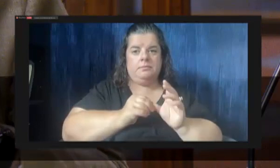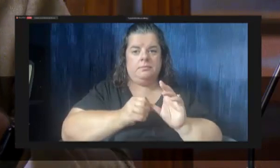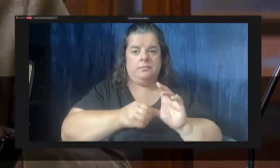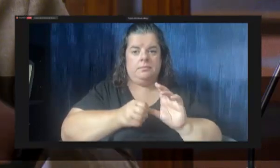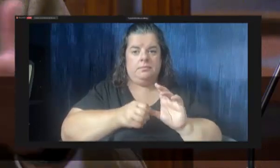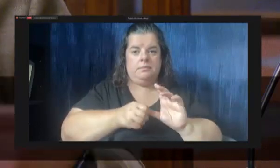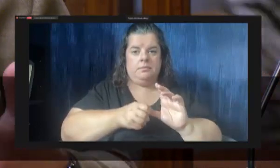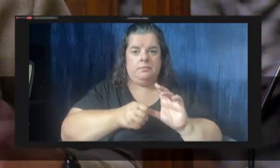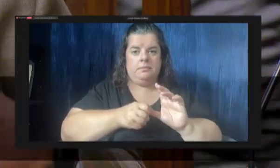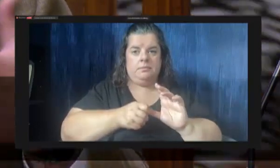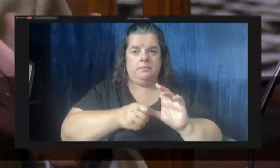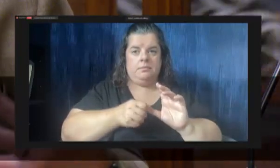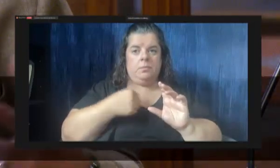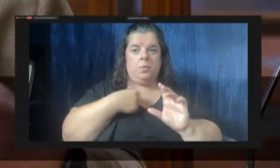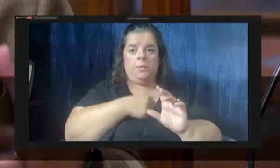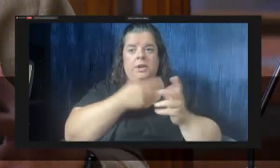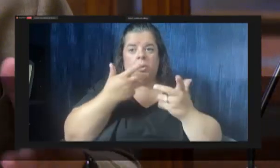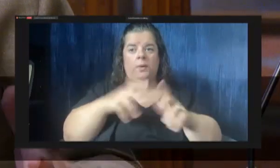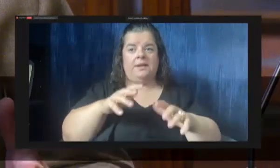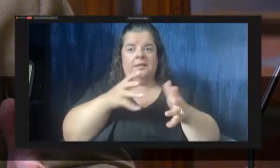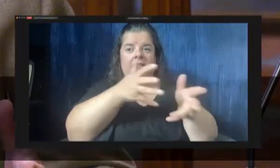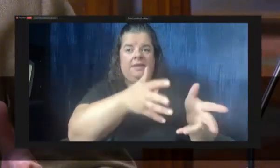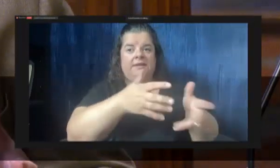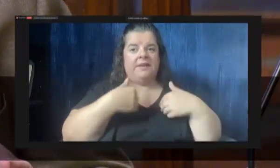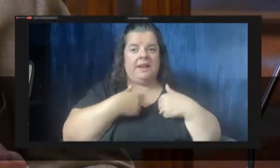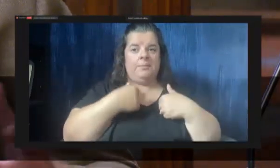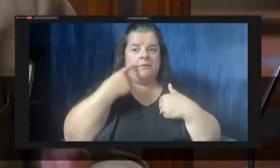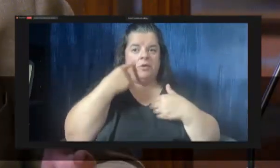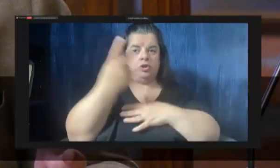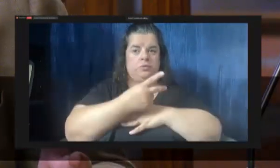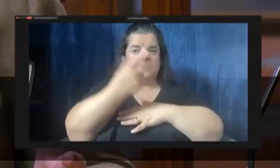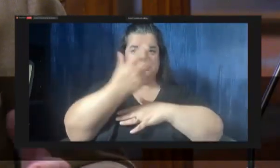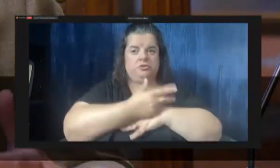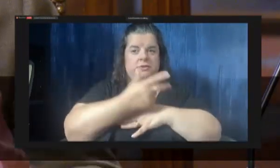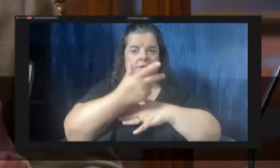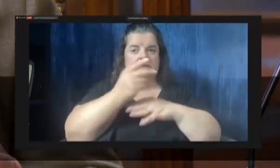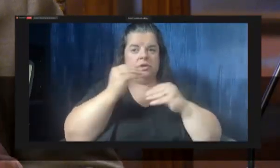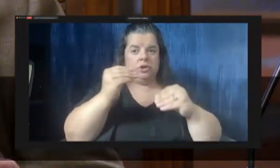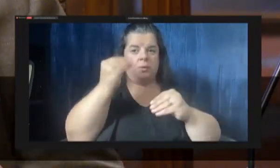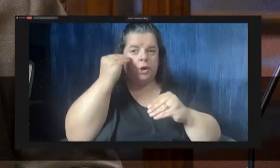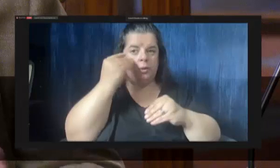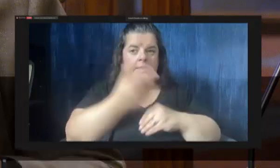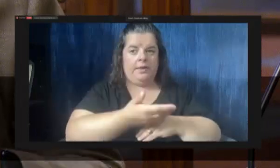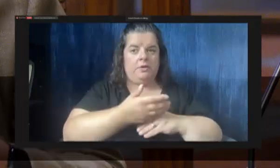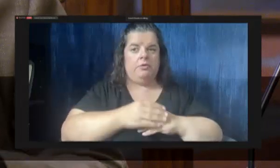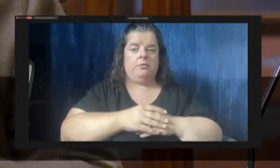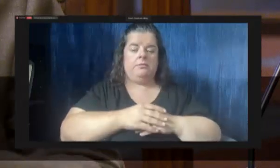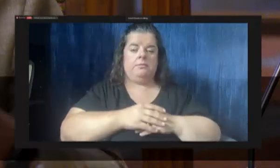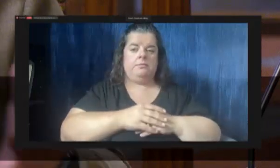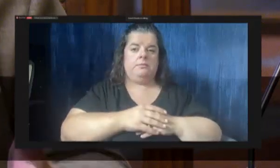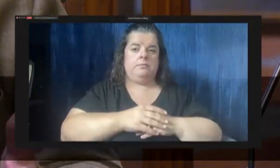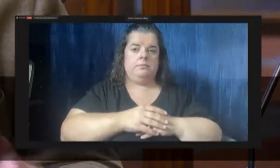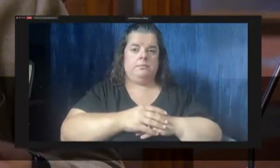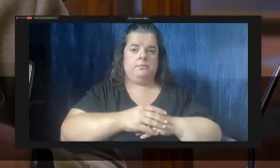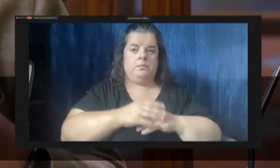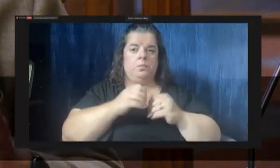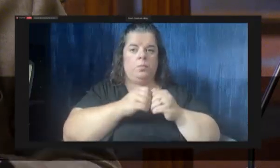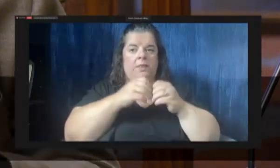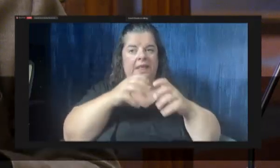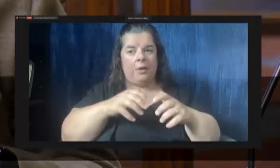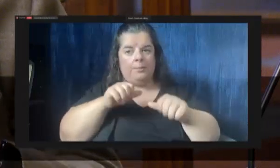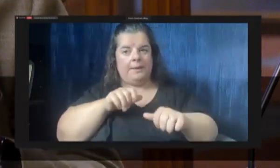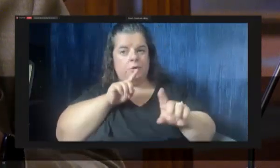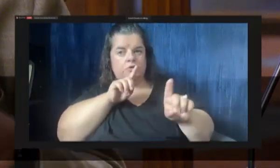But we don't want to leave an animal in there for 2 or 3 days without anyone knowing it's in there, or without being able to go out there.